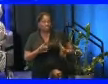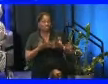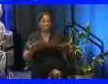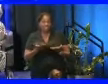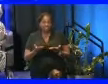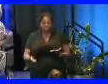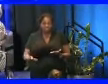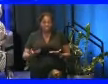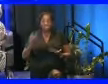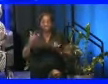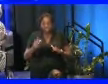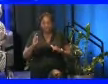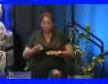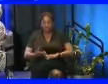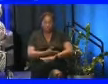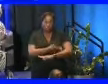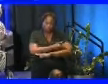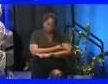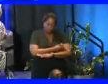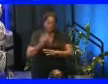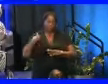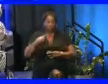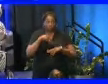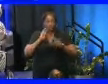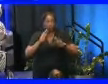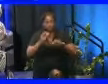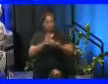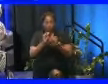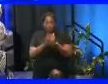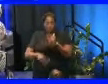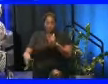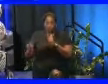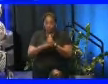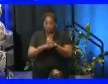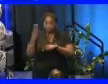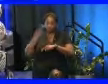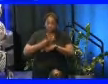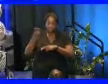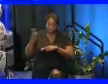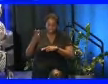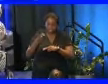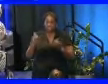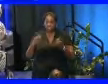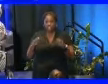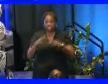lot of progress that we need to make. And so we really look forward to working with you over the next 2 days to really